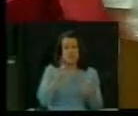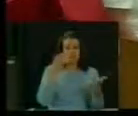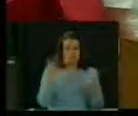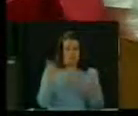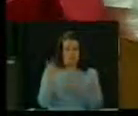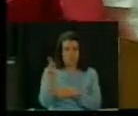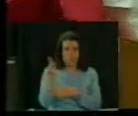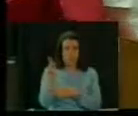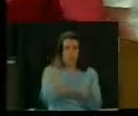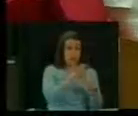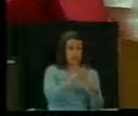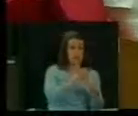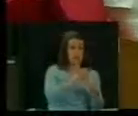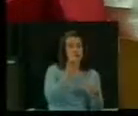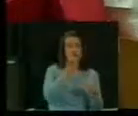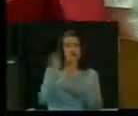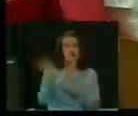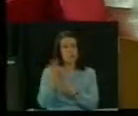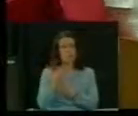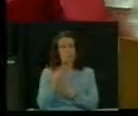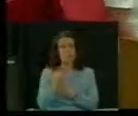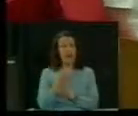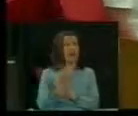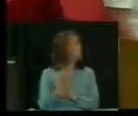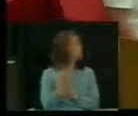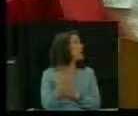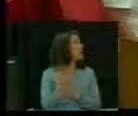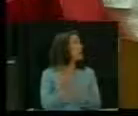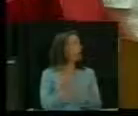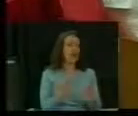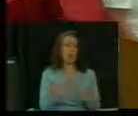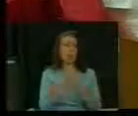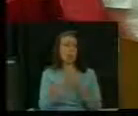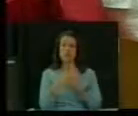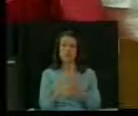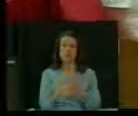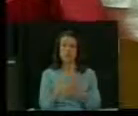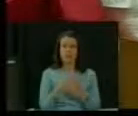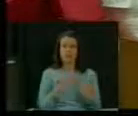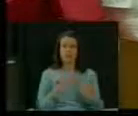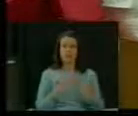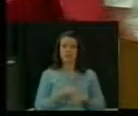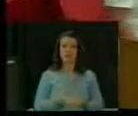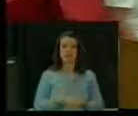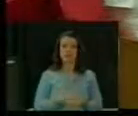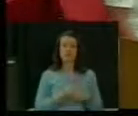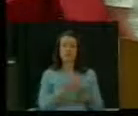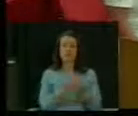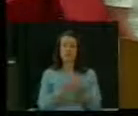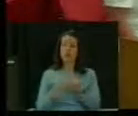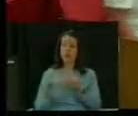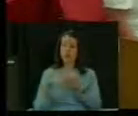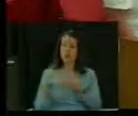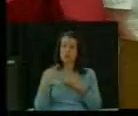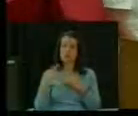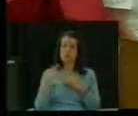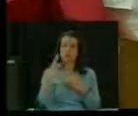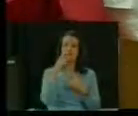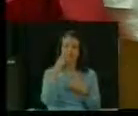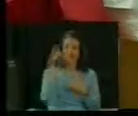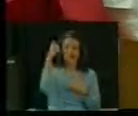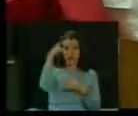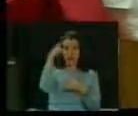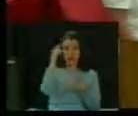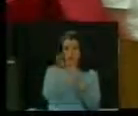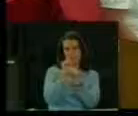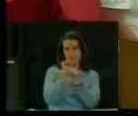appointed, and the behavior of those officials in representing citizens. There's also concern over government employees and